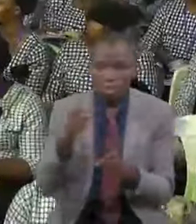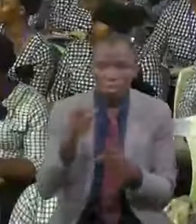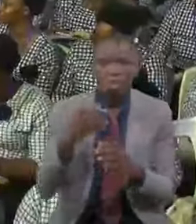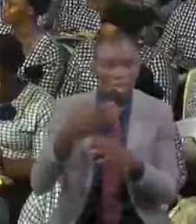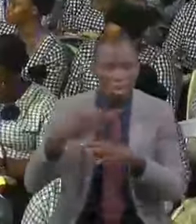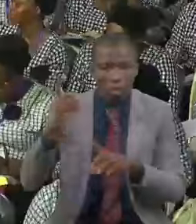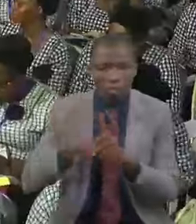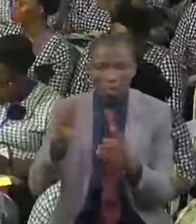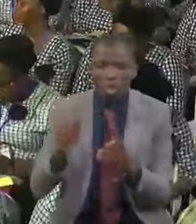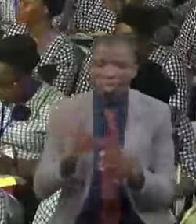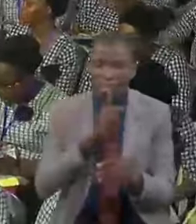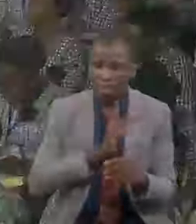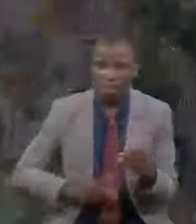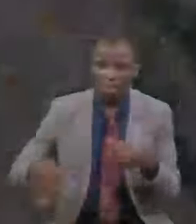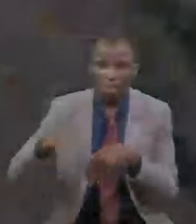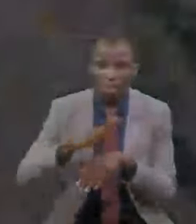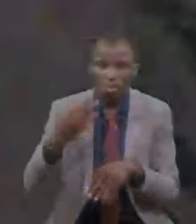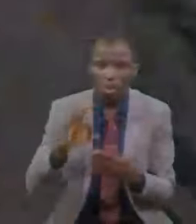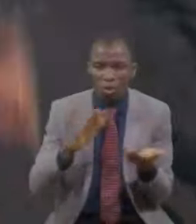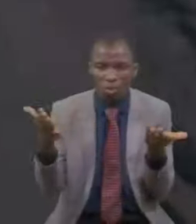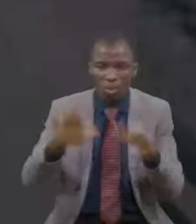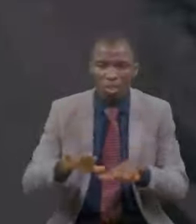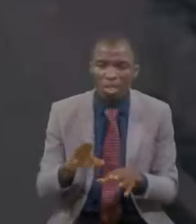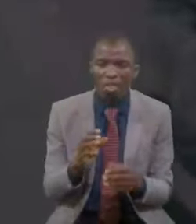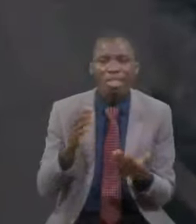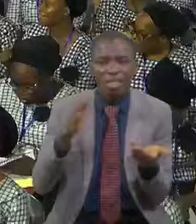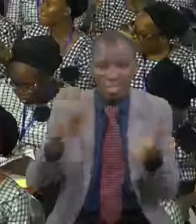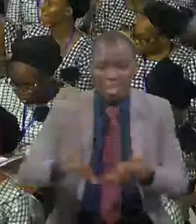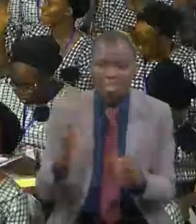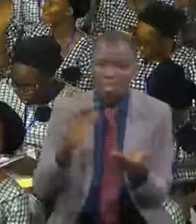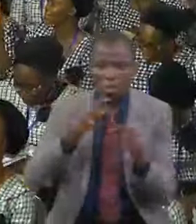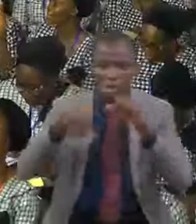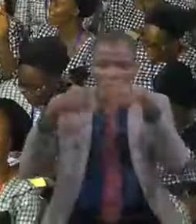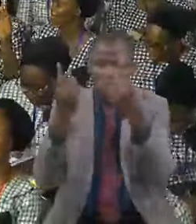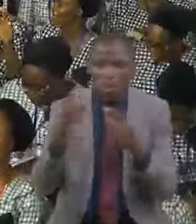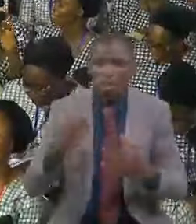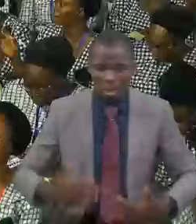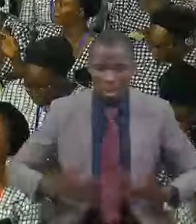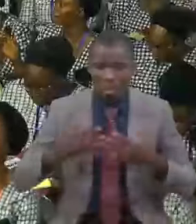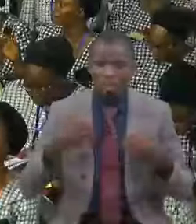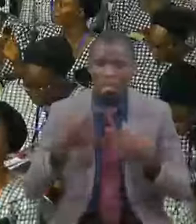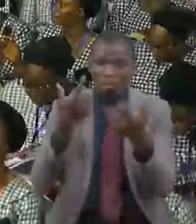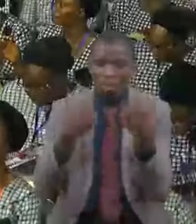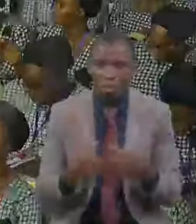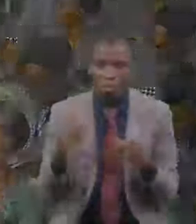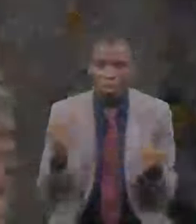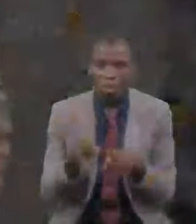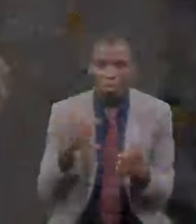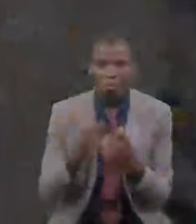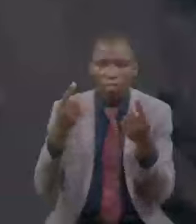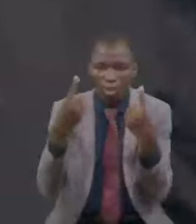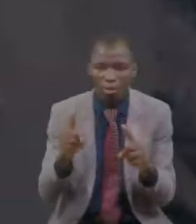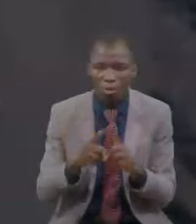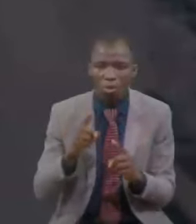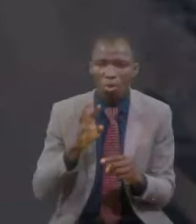Death gone. Life has come. like it happened to her, your